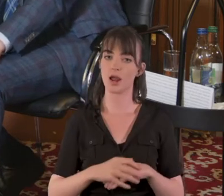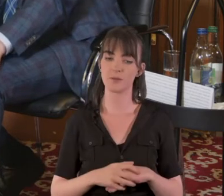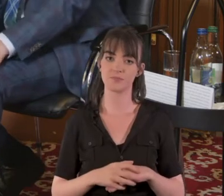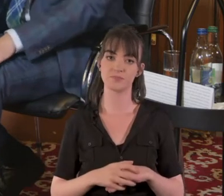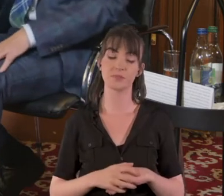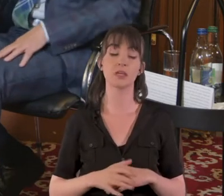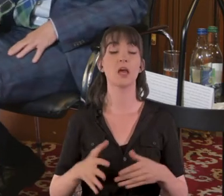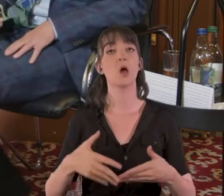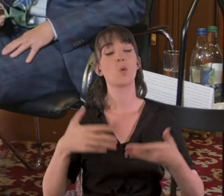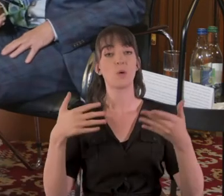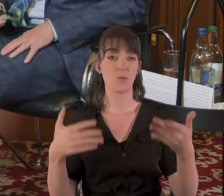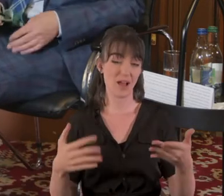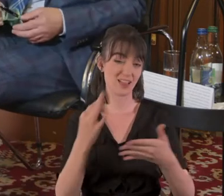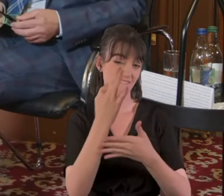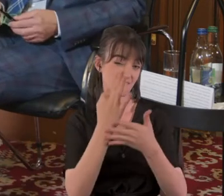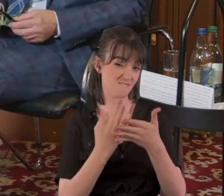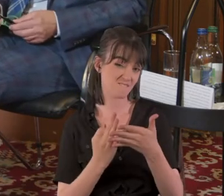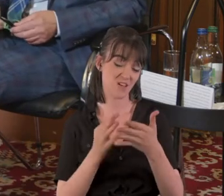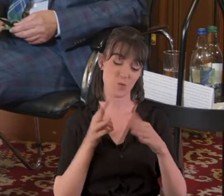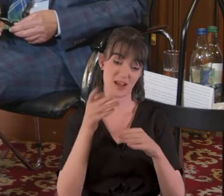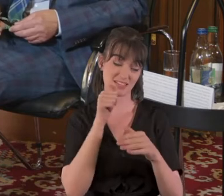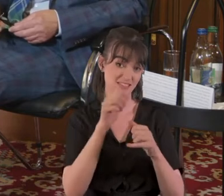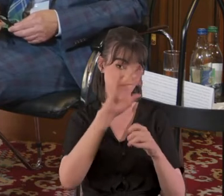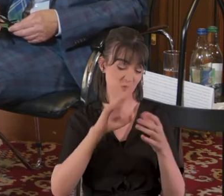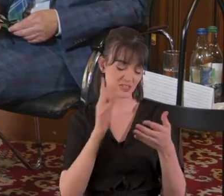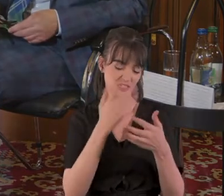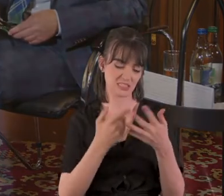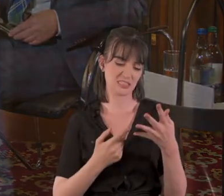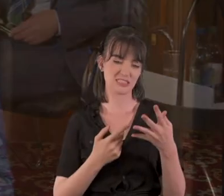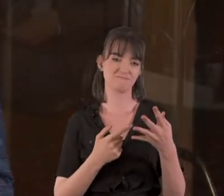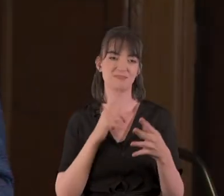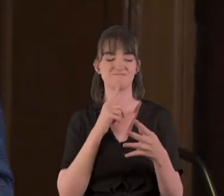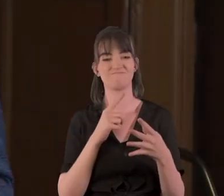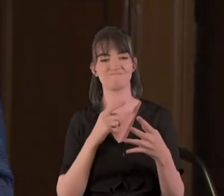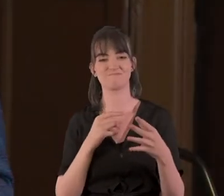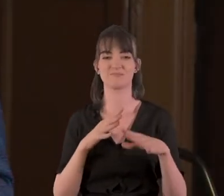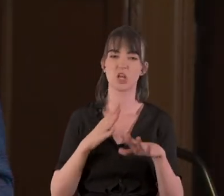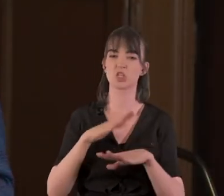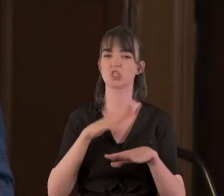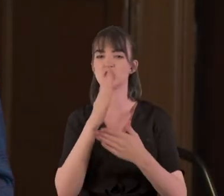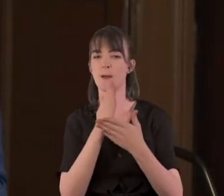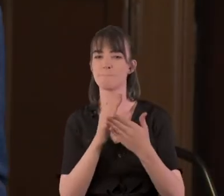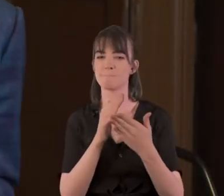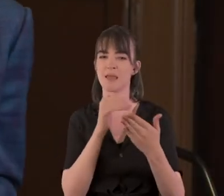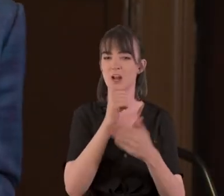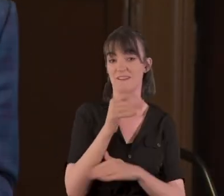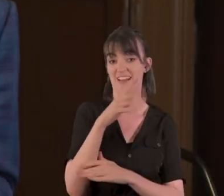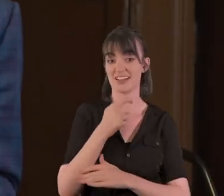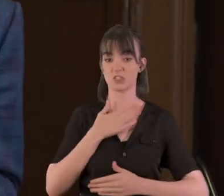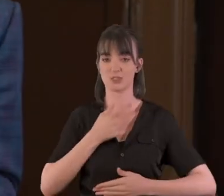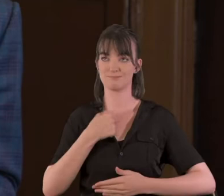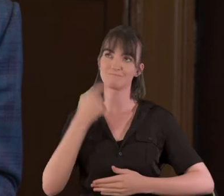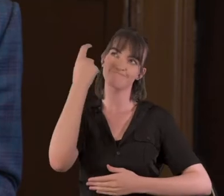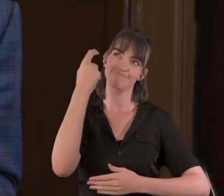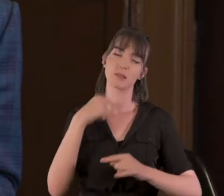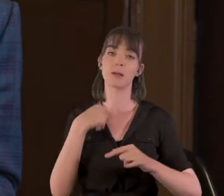Well, several ways of answering that, but some of them will be speculative. First of all, I think it was, from their